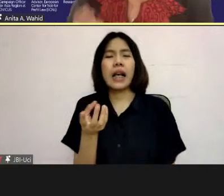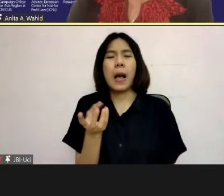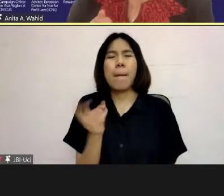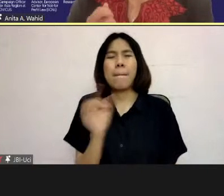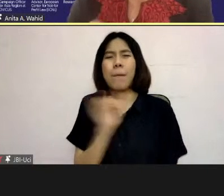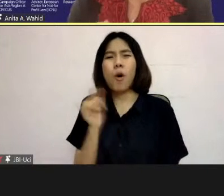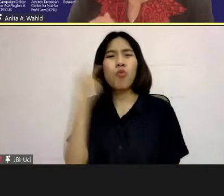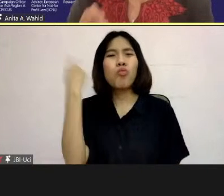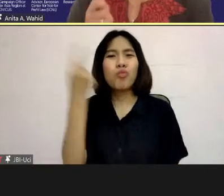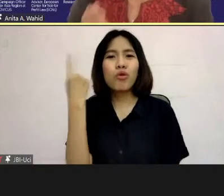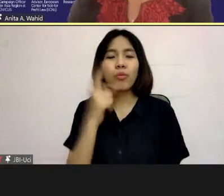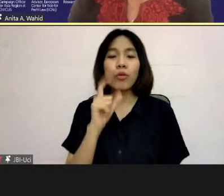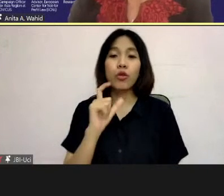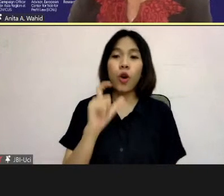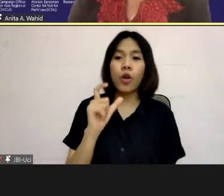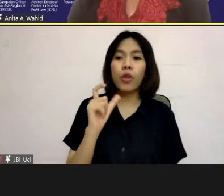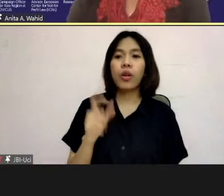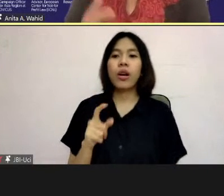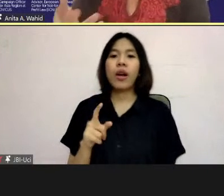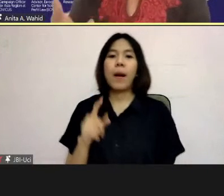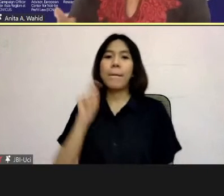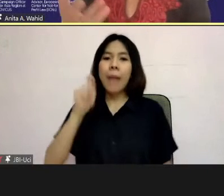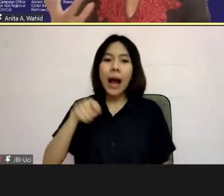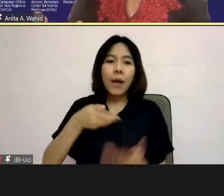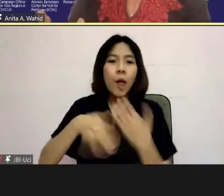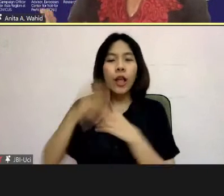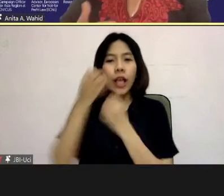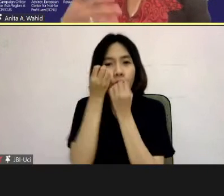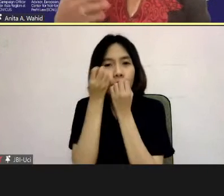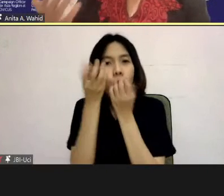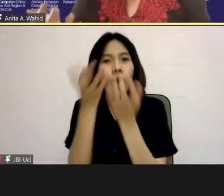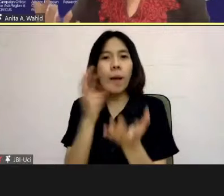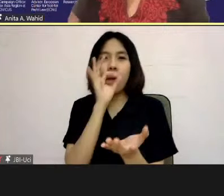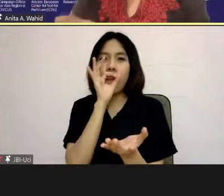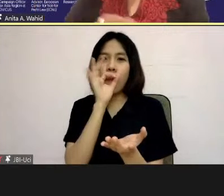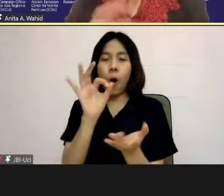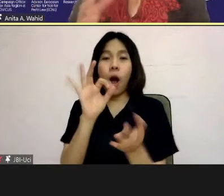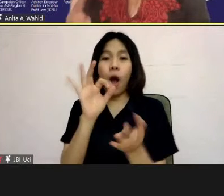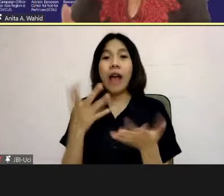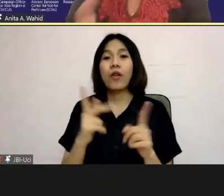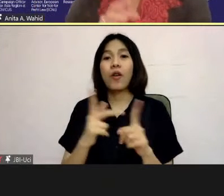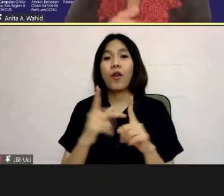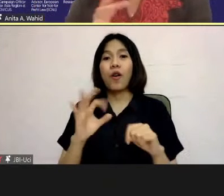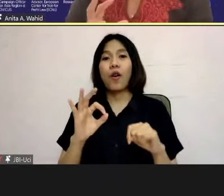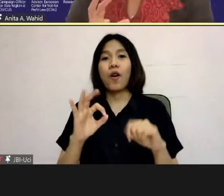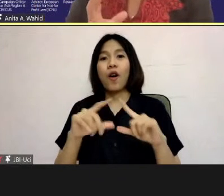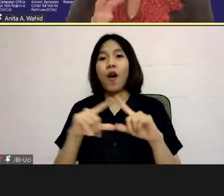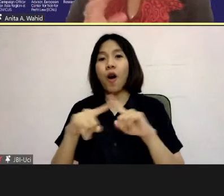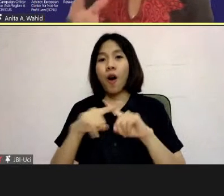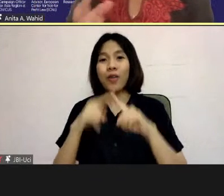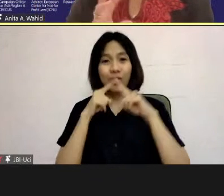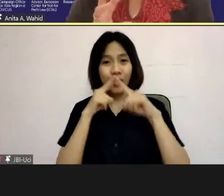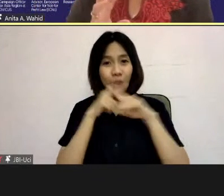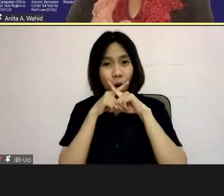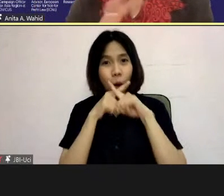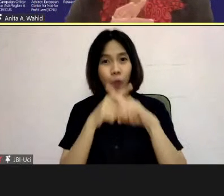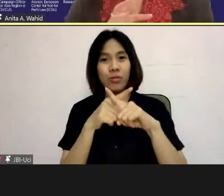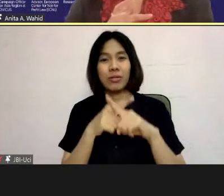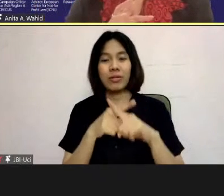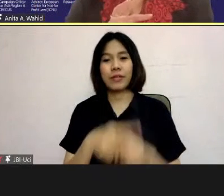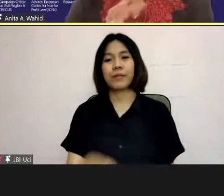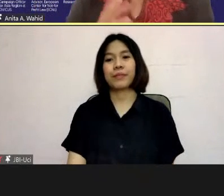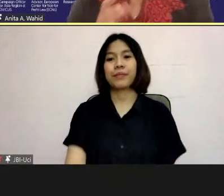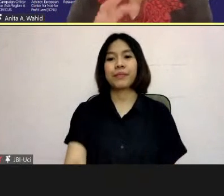of implementations. There's a disinformations, as we took or we call as a hoax